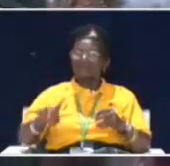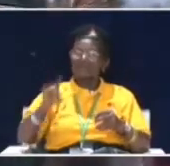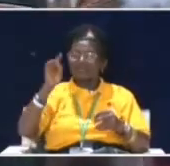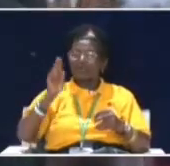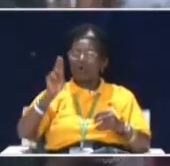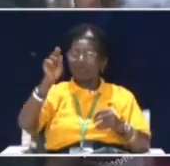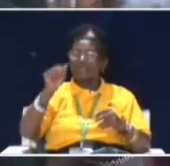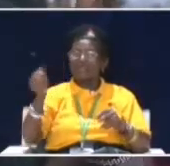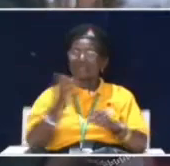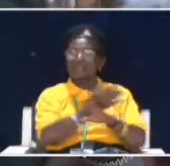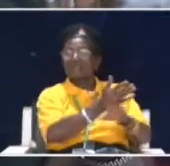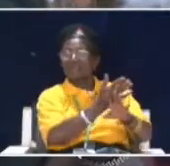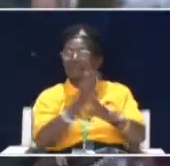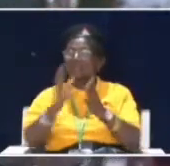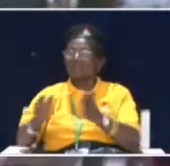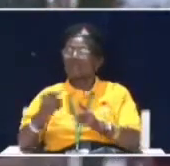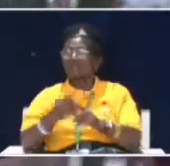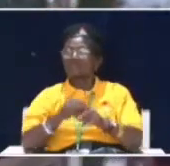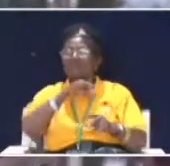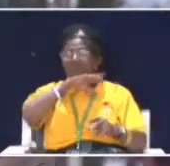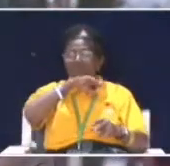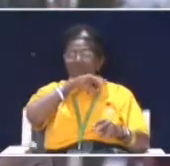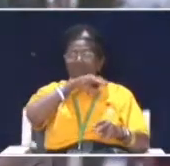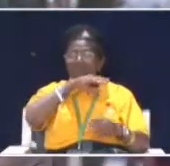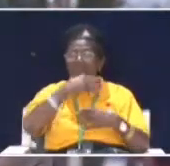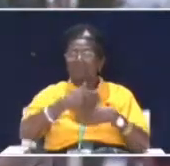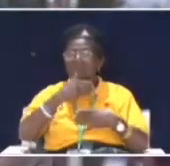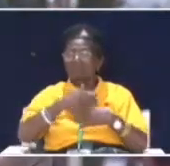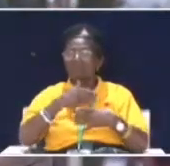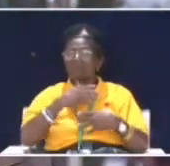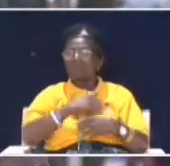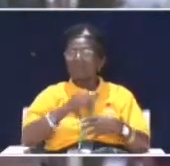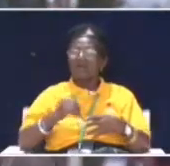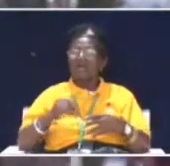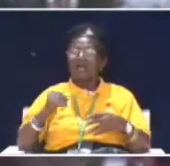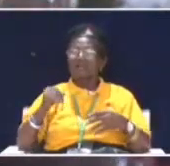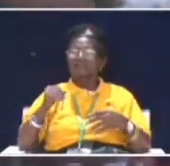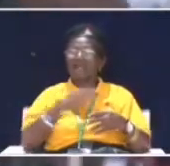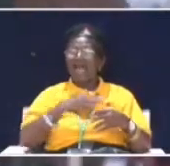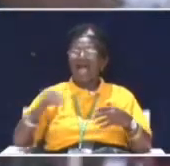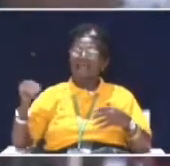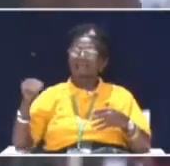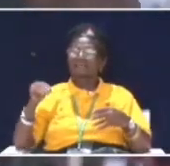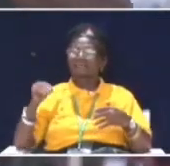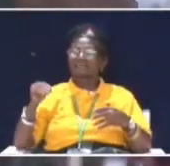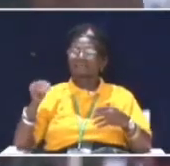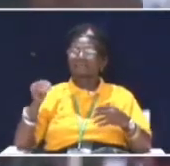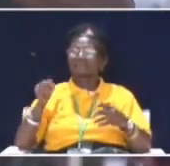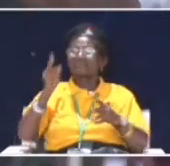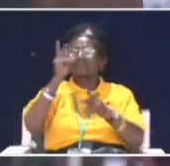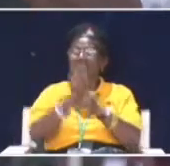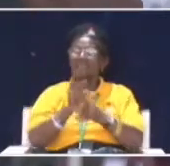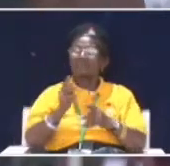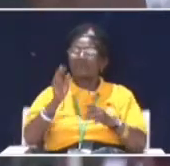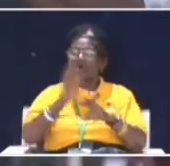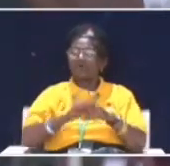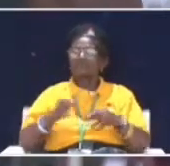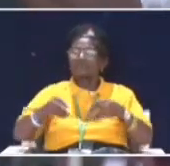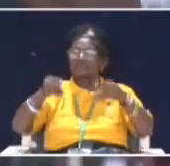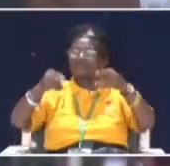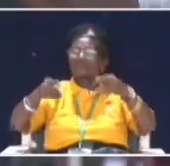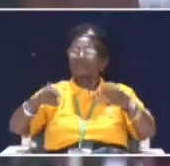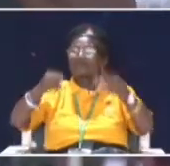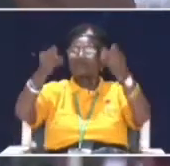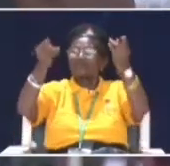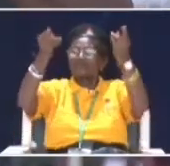beggar from the dunghill. O le mu talaka dide lati nu erupe. And keep on raising him until he